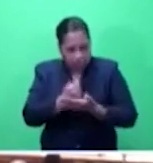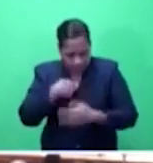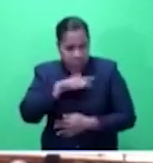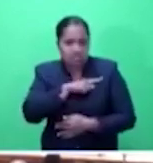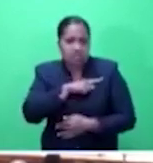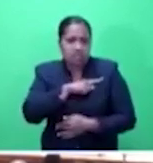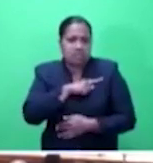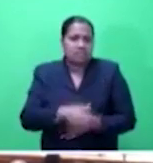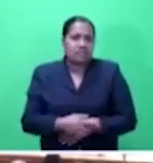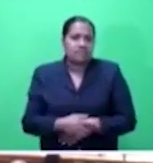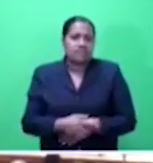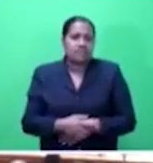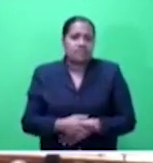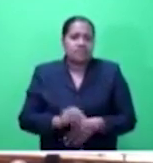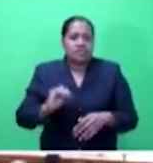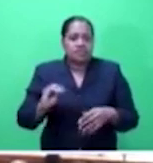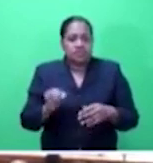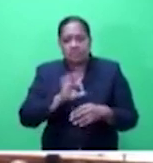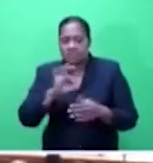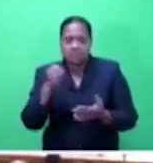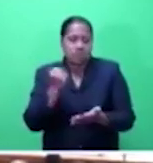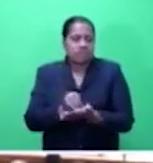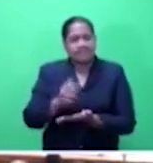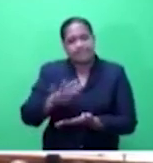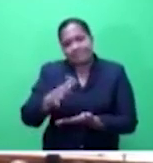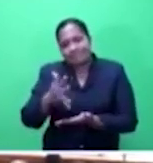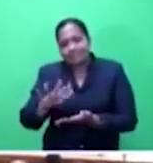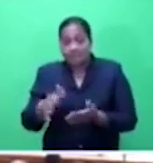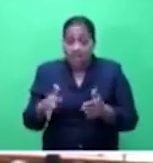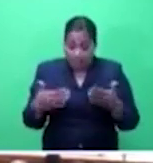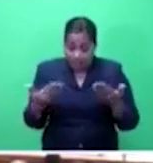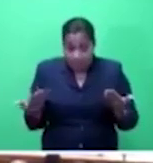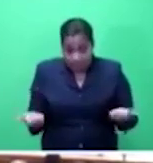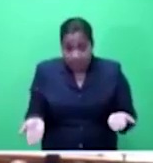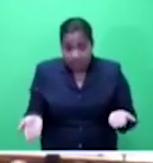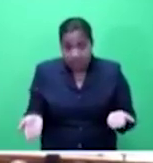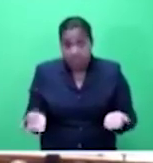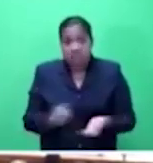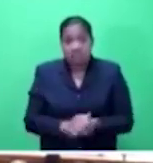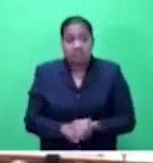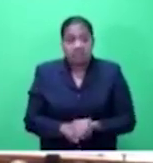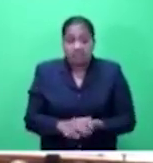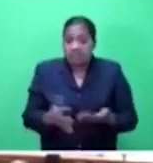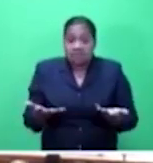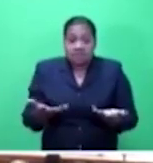elusive. At the moment, what we know about the situation is as terrifying as we don't.